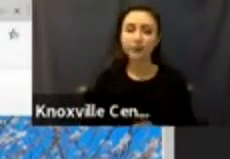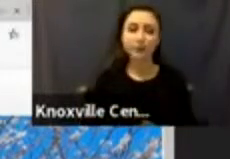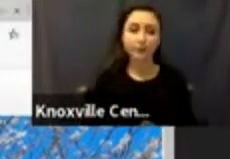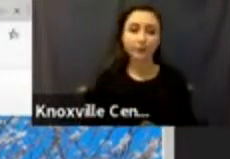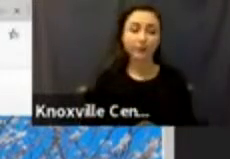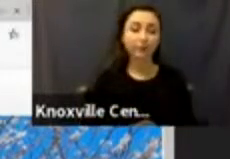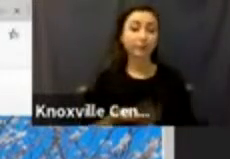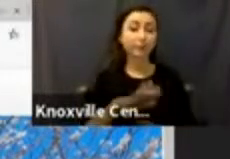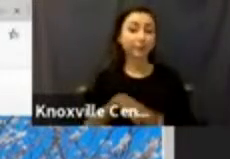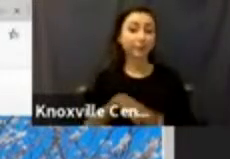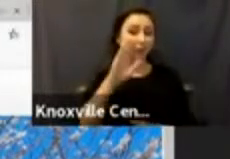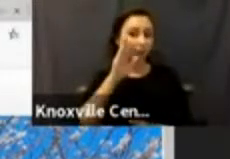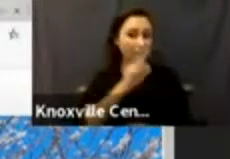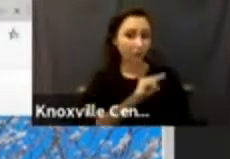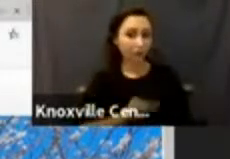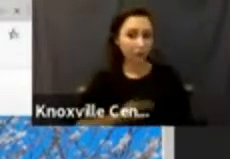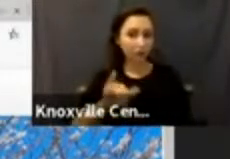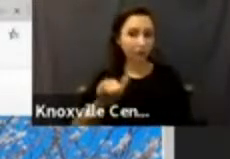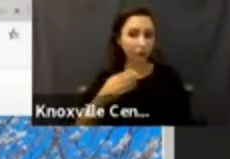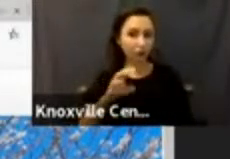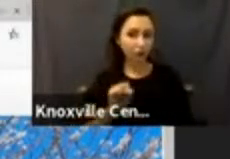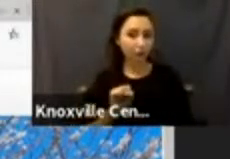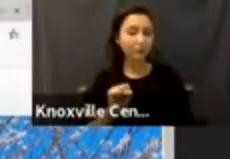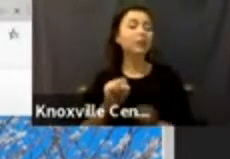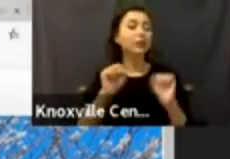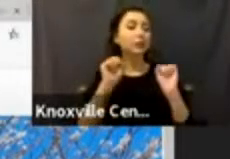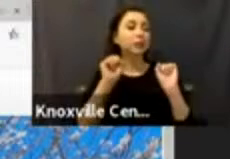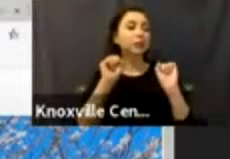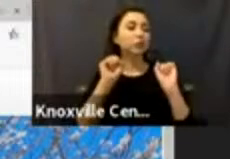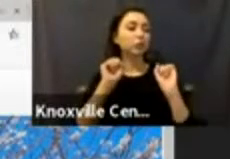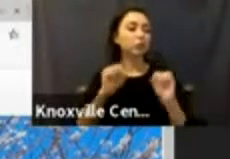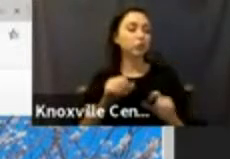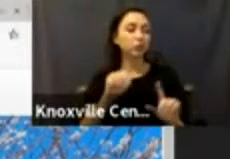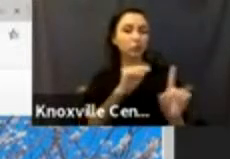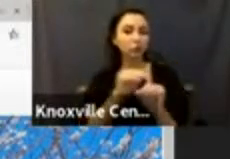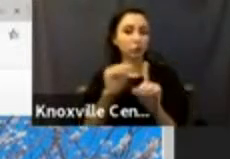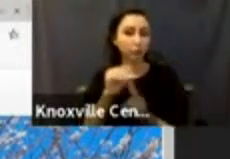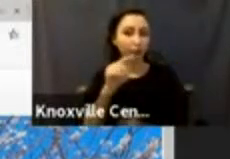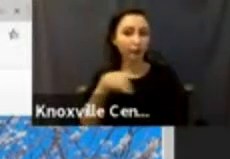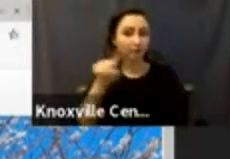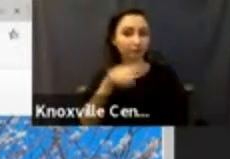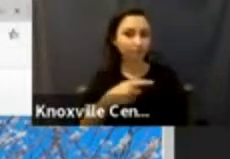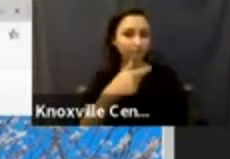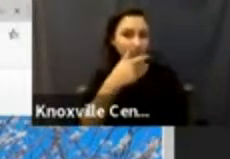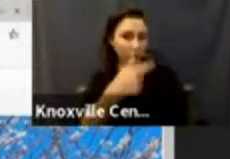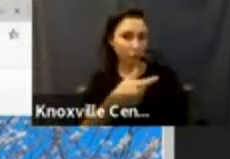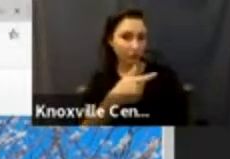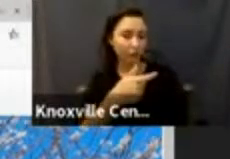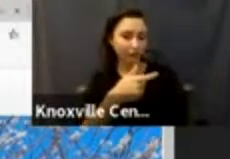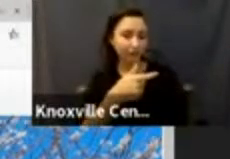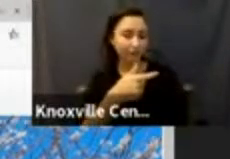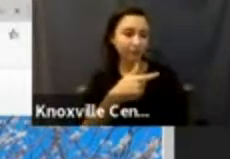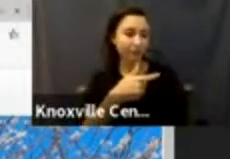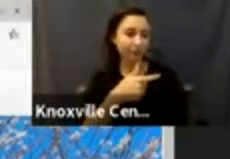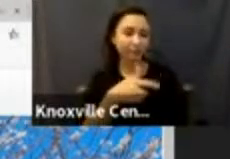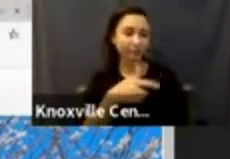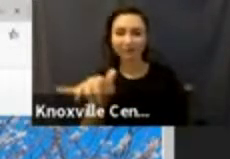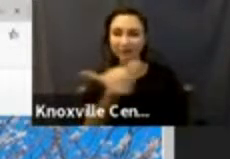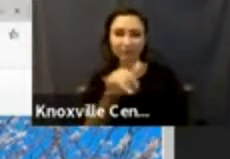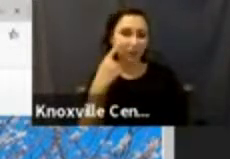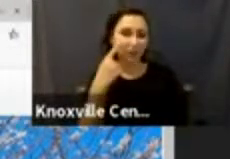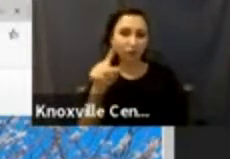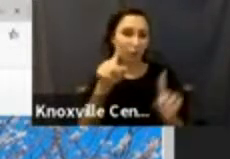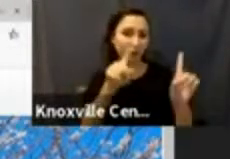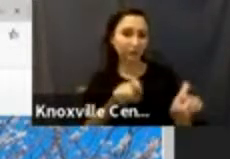Dr. B, this is Mayor Jacobs. Could you just please remind everyone who's watching that just like with